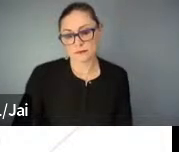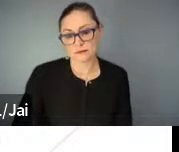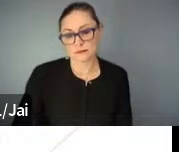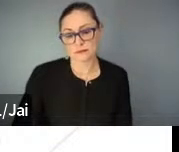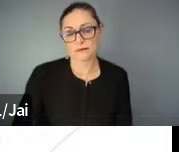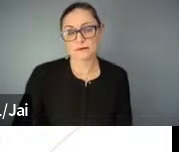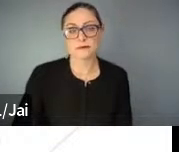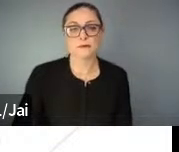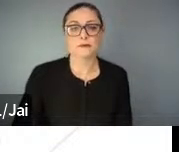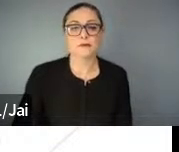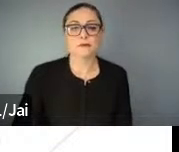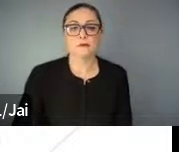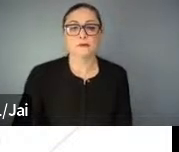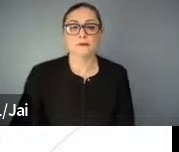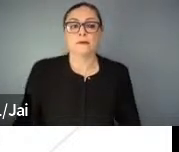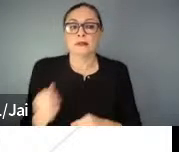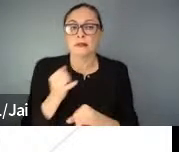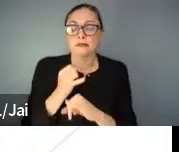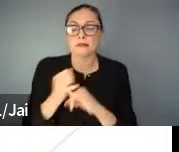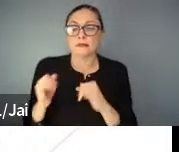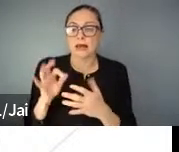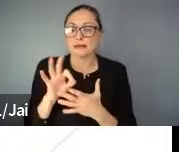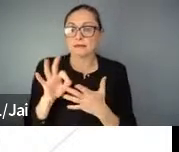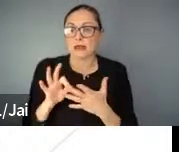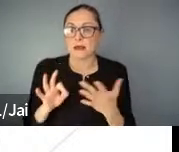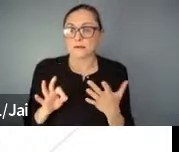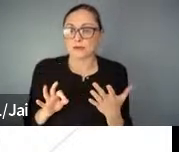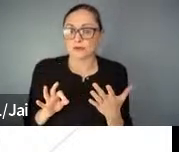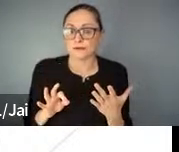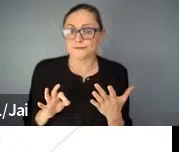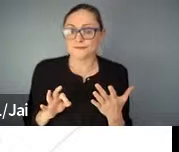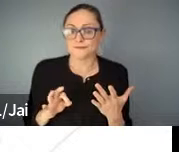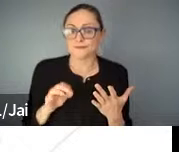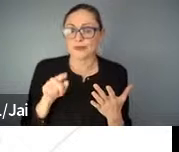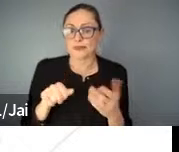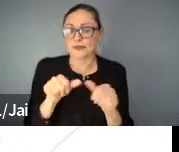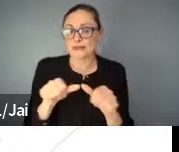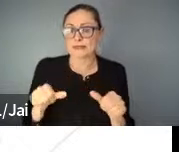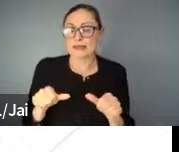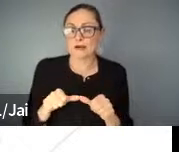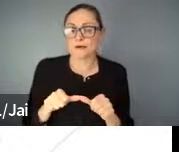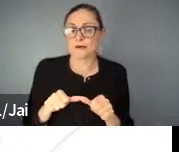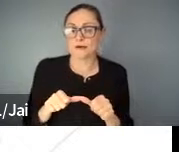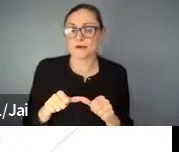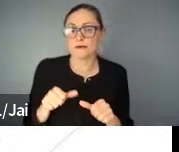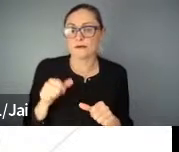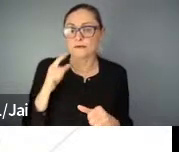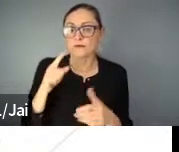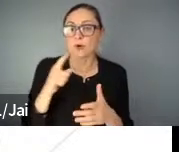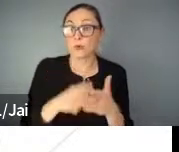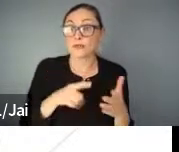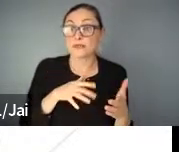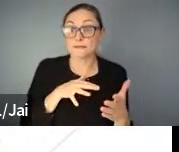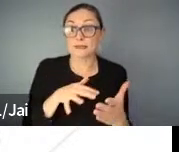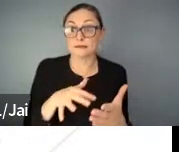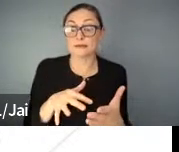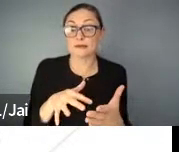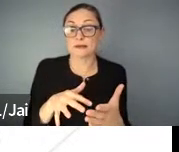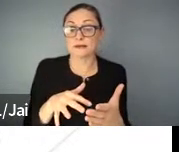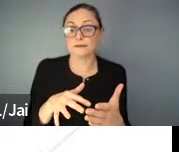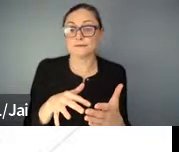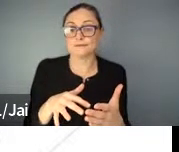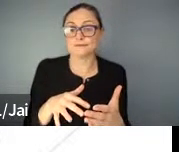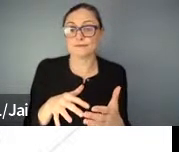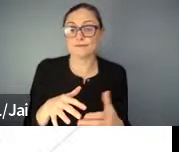And the last option that's in this area for what's being studied is